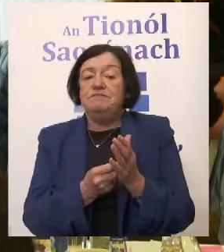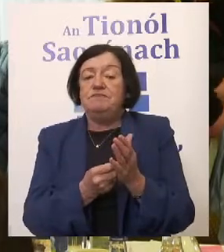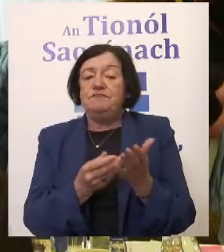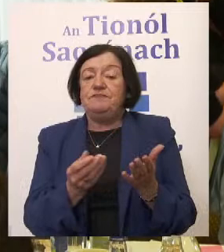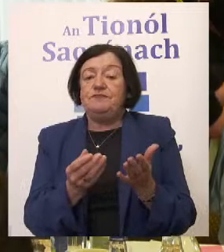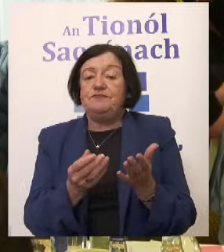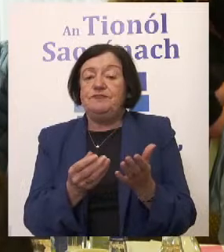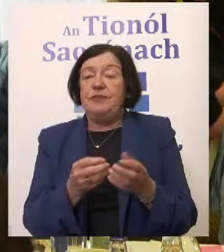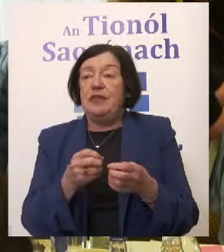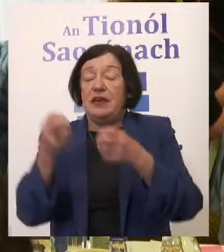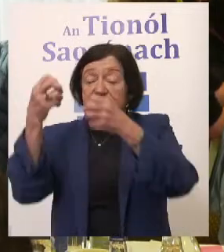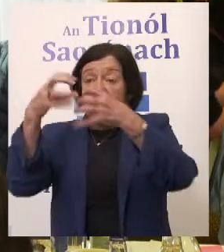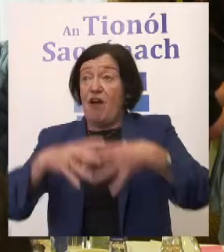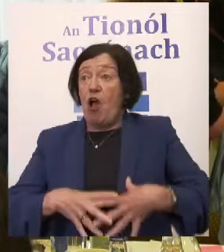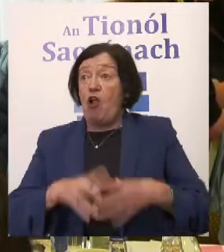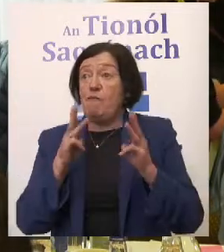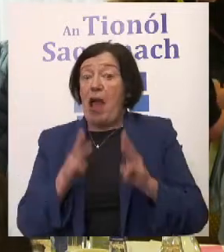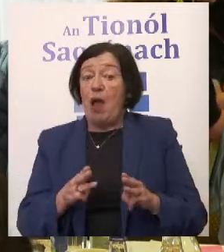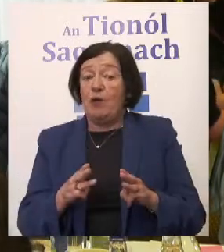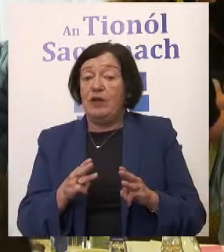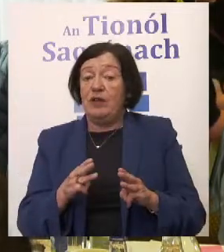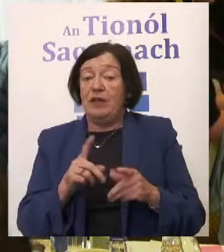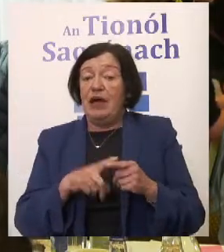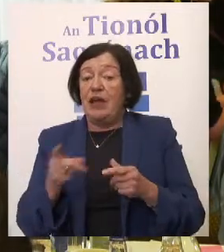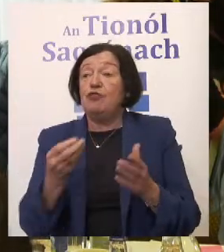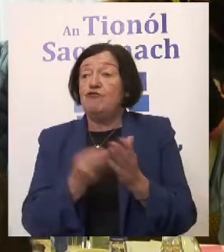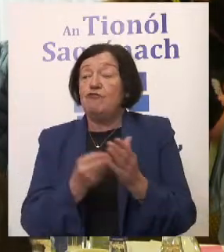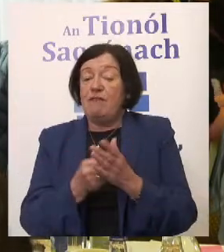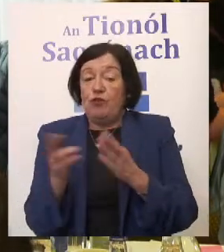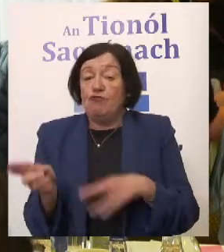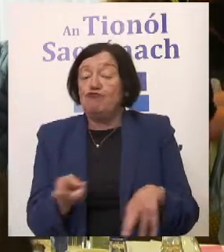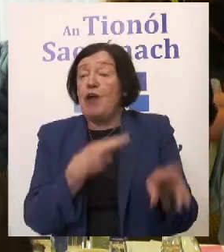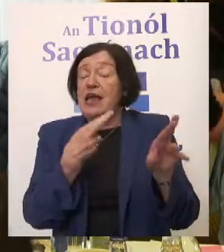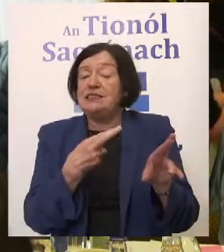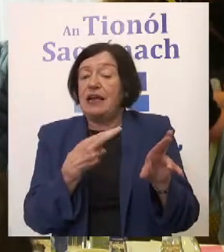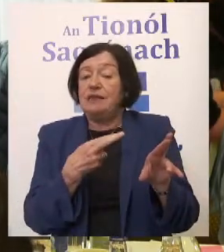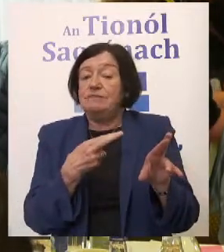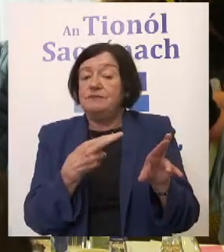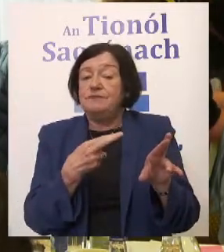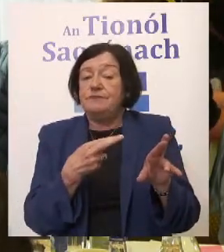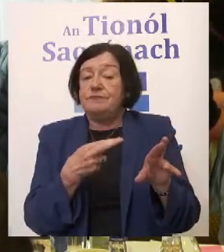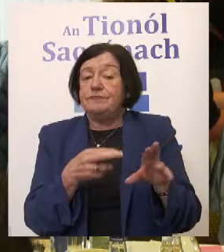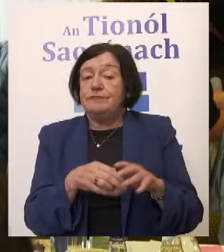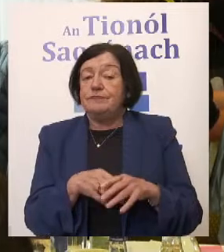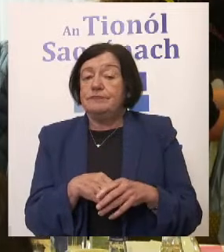a devolved power and a potential revenue raising